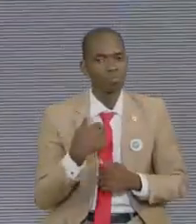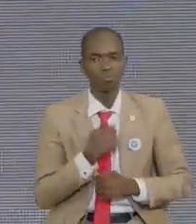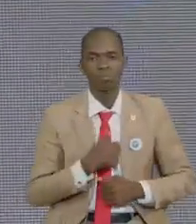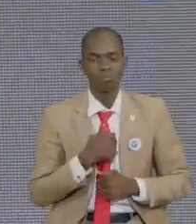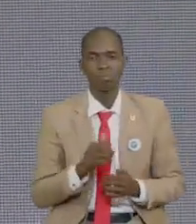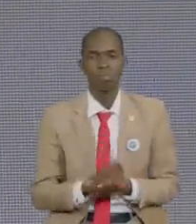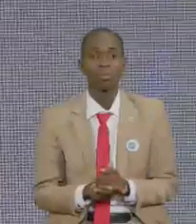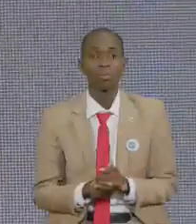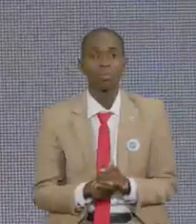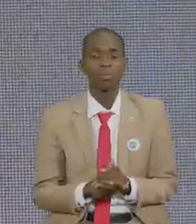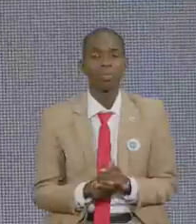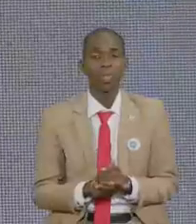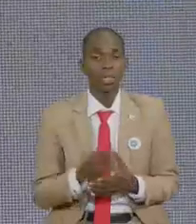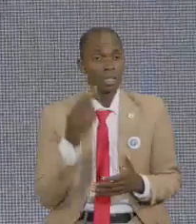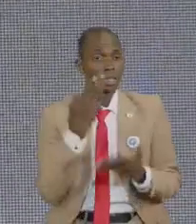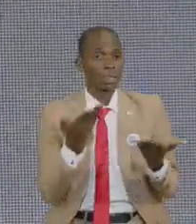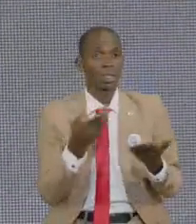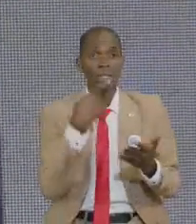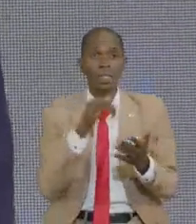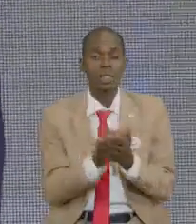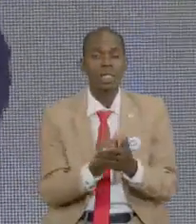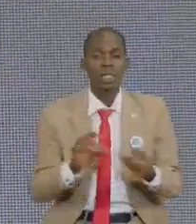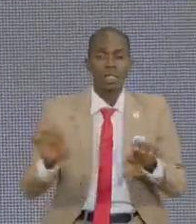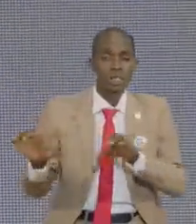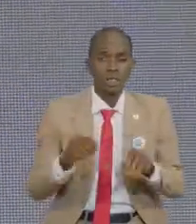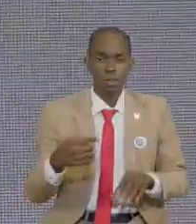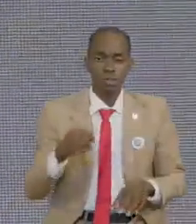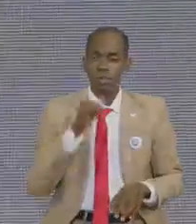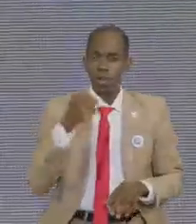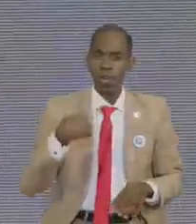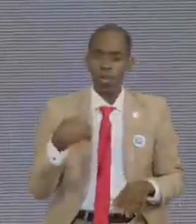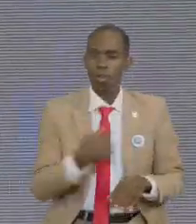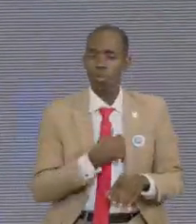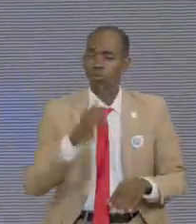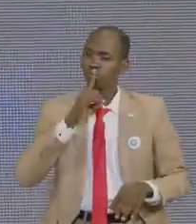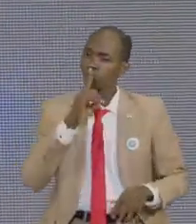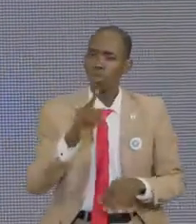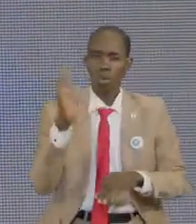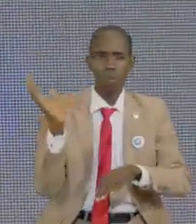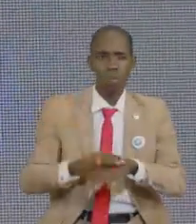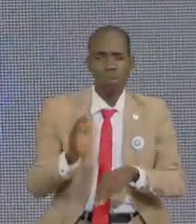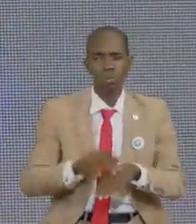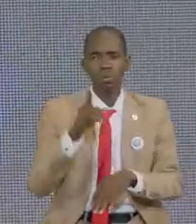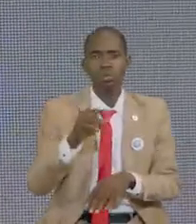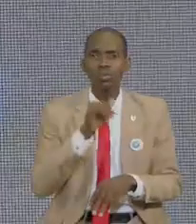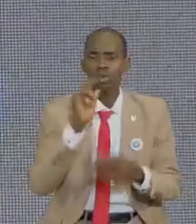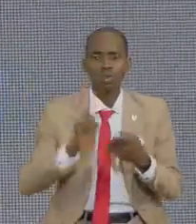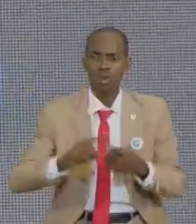Did not we strictly command you that you should not teach in this name?